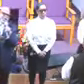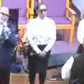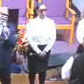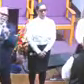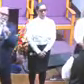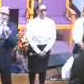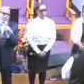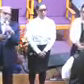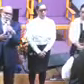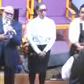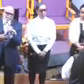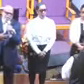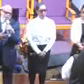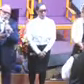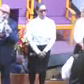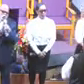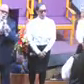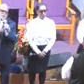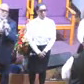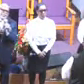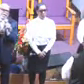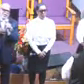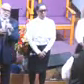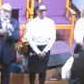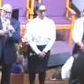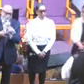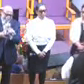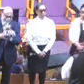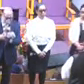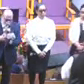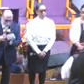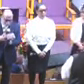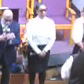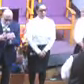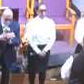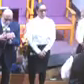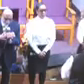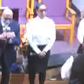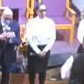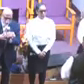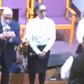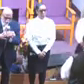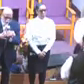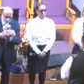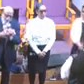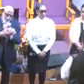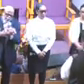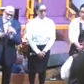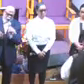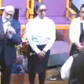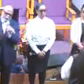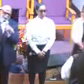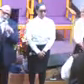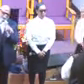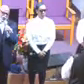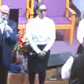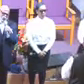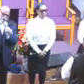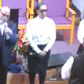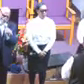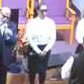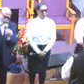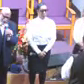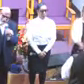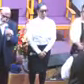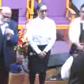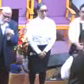morning and say, I yield, I yield. What must I do to be saved, Lord? We pray, Lord, that that person will